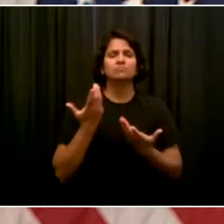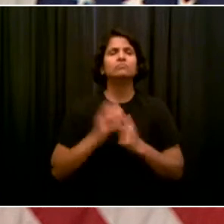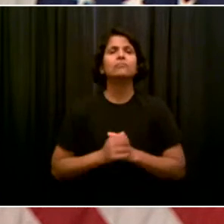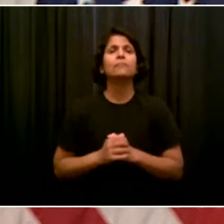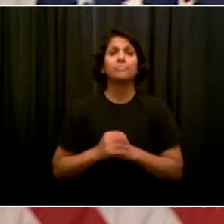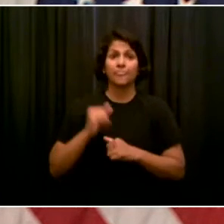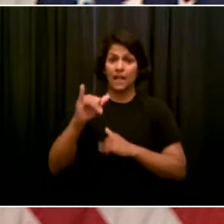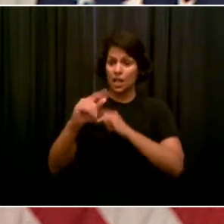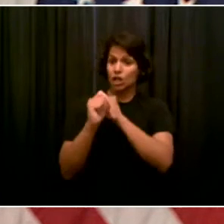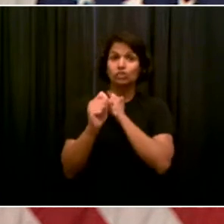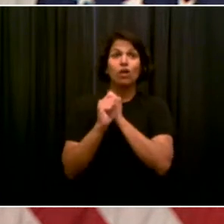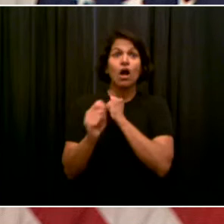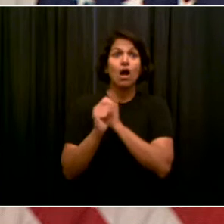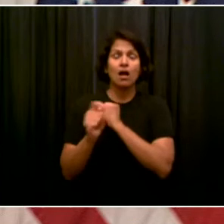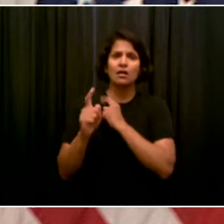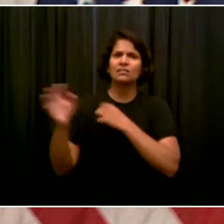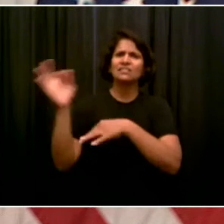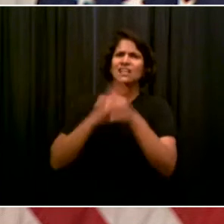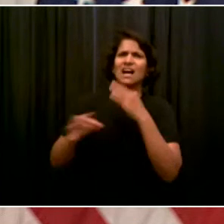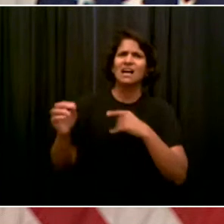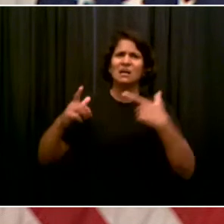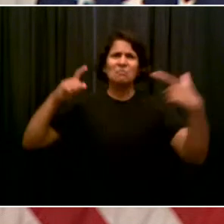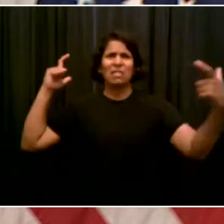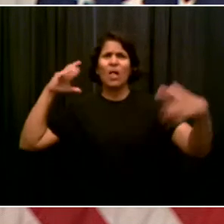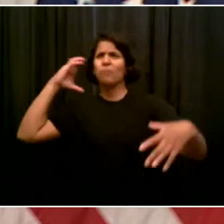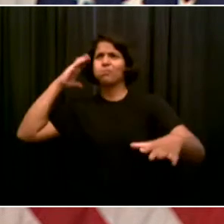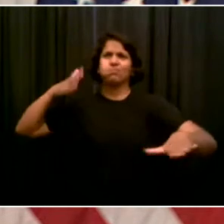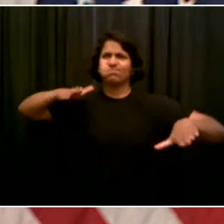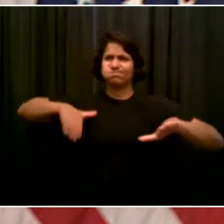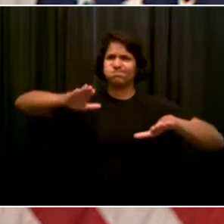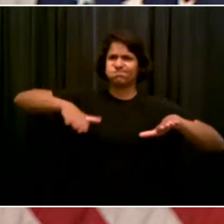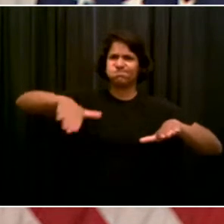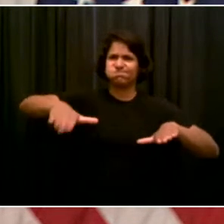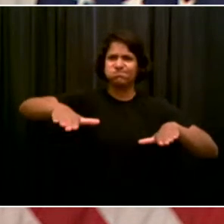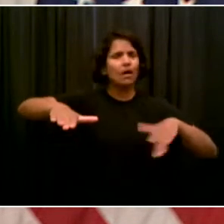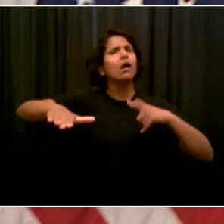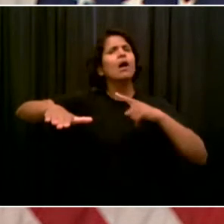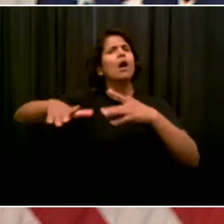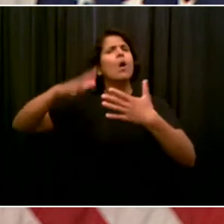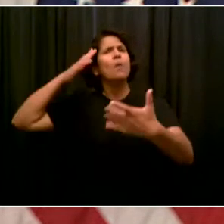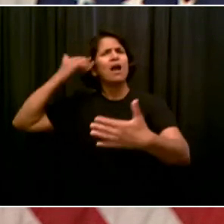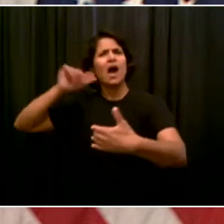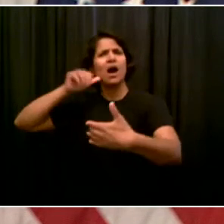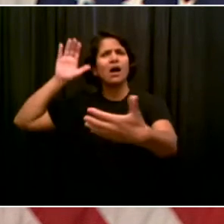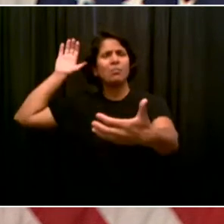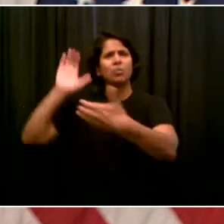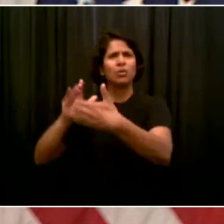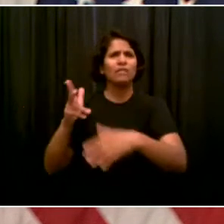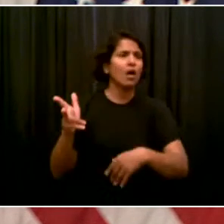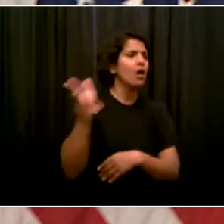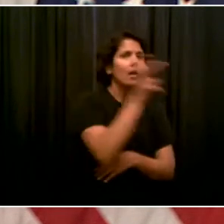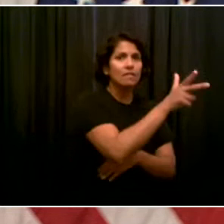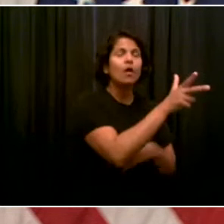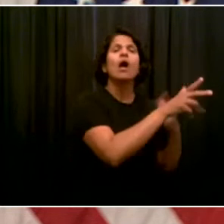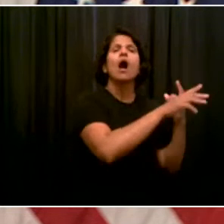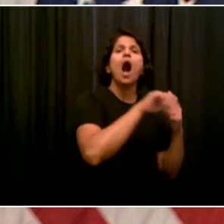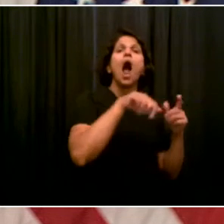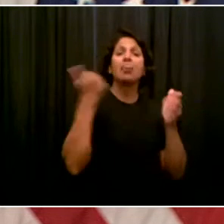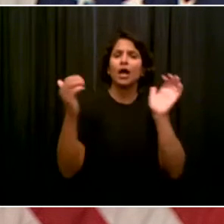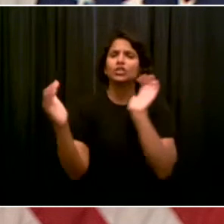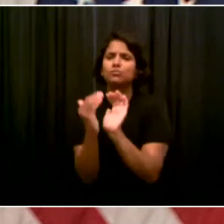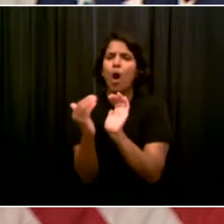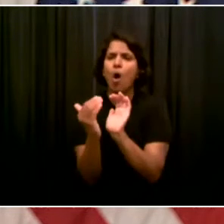trucks. And our sister agencies are all working on similar projects, and we're determined to coordinate with them so that we can come up with a